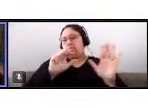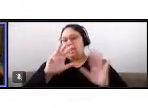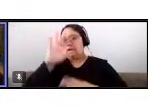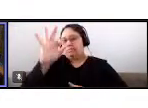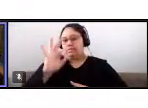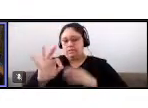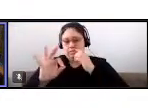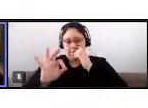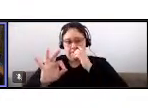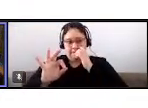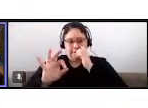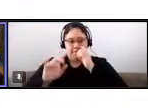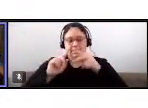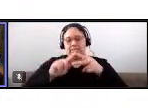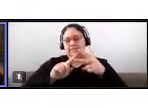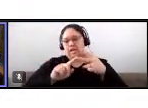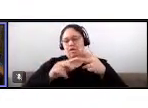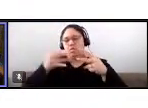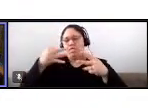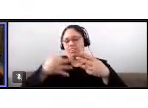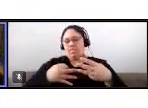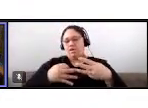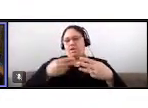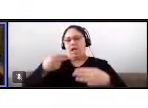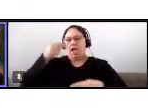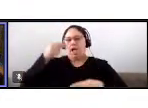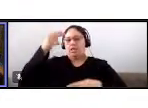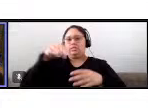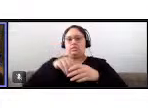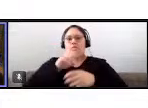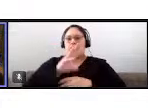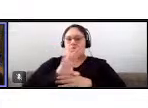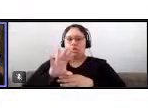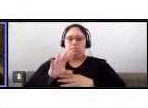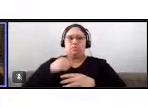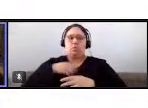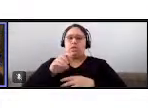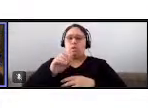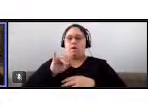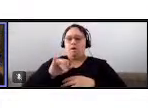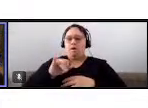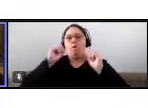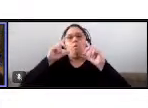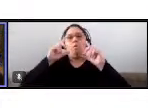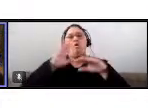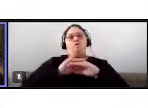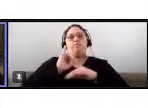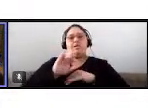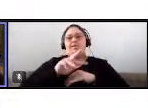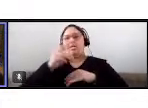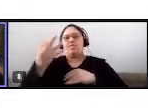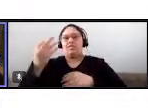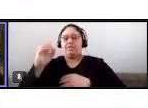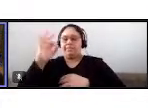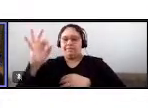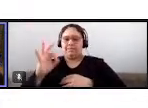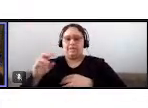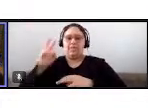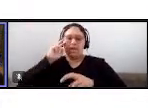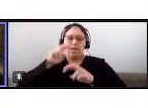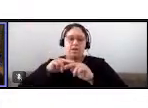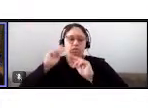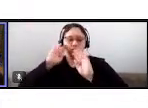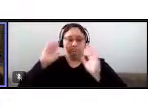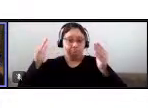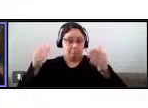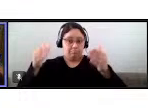which was the second or third highest in the Western Cape. So DOI is aware of the other 30% that they need to attend